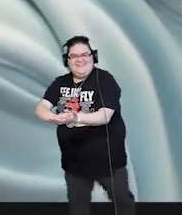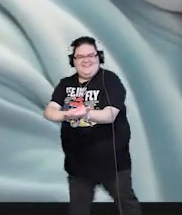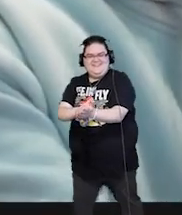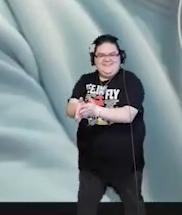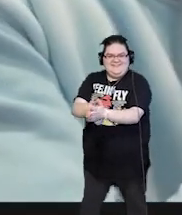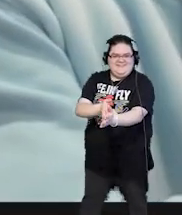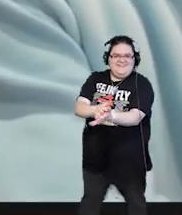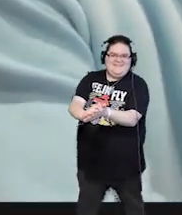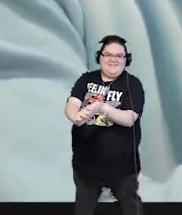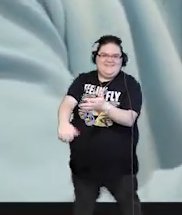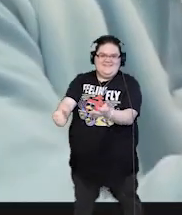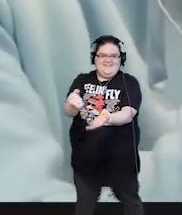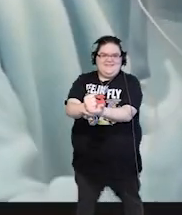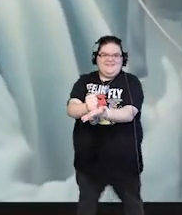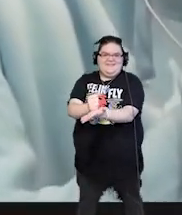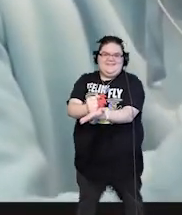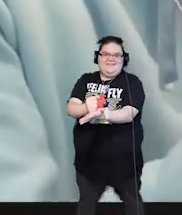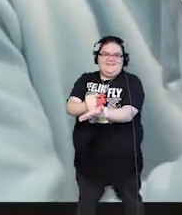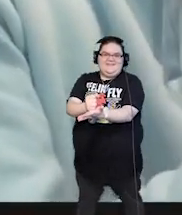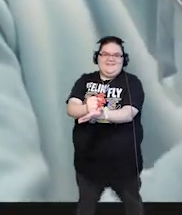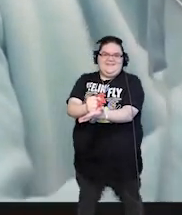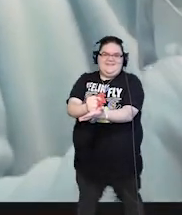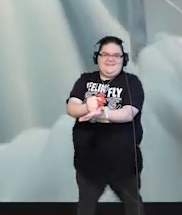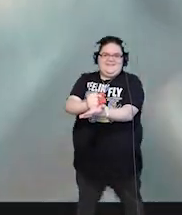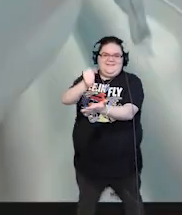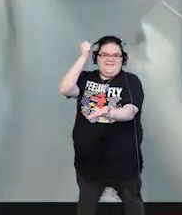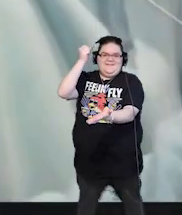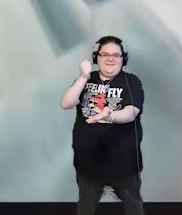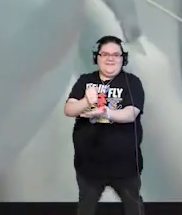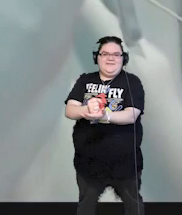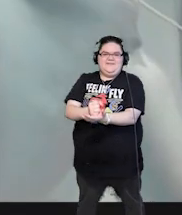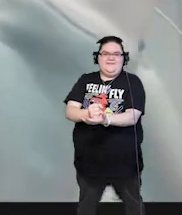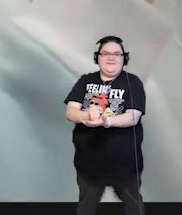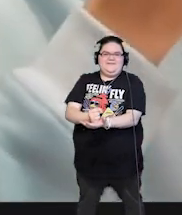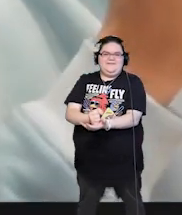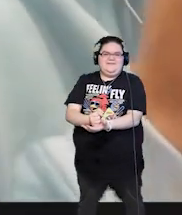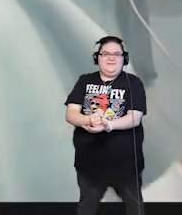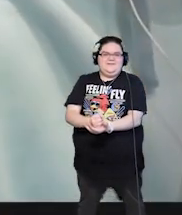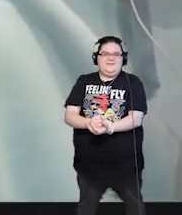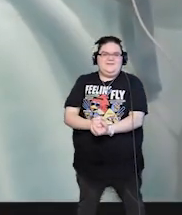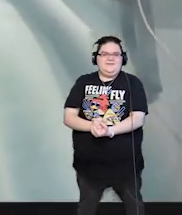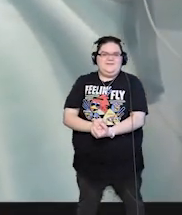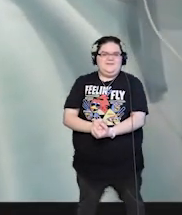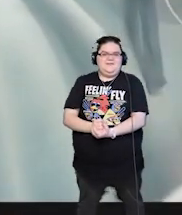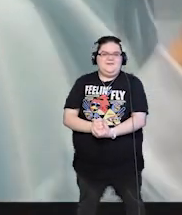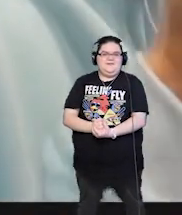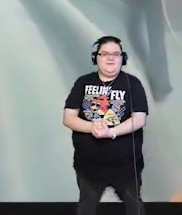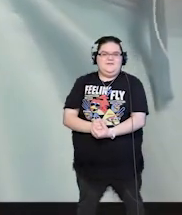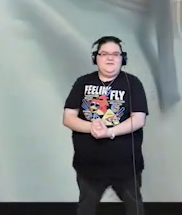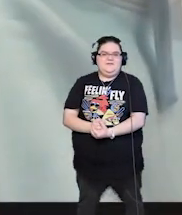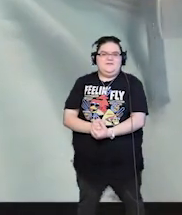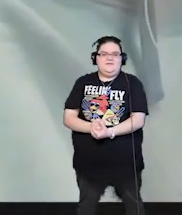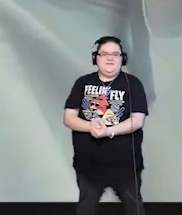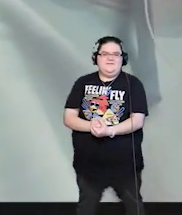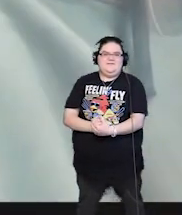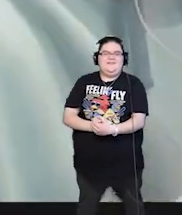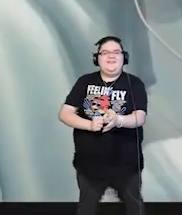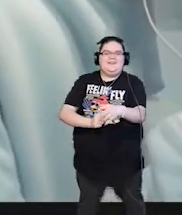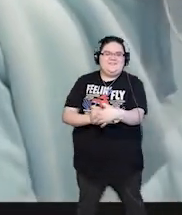All right, we'll do a 3-2-1 show, yeah? Yeah, alright. Wait, Harry, we don't need to be at 10 minutes. You only need to be at 8. Yeah, but it's fine. A little